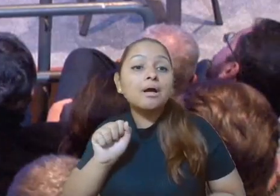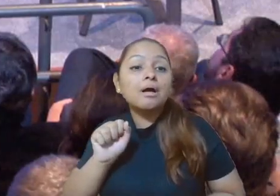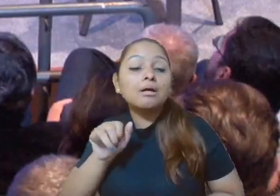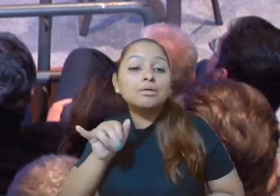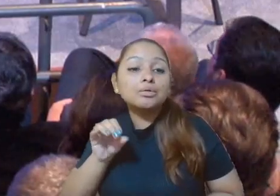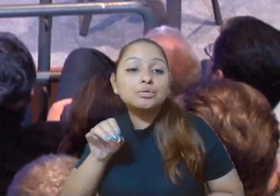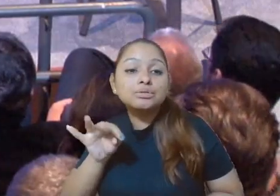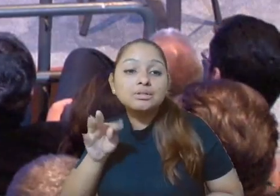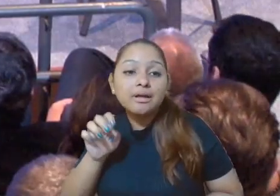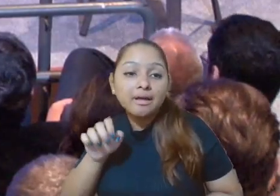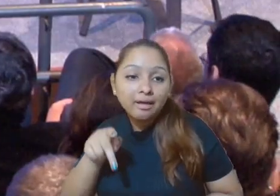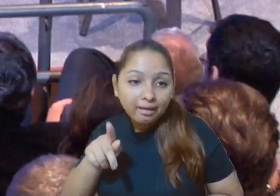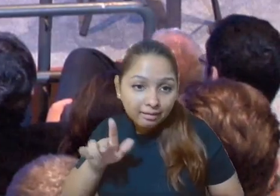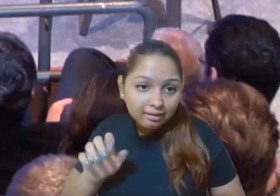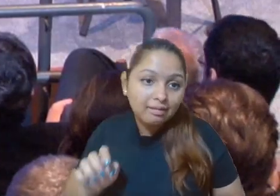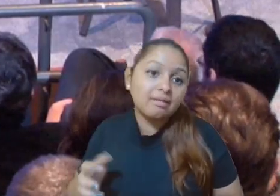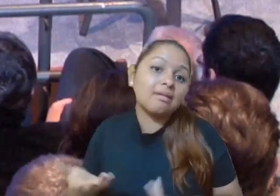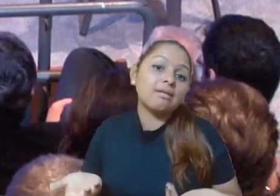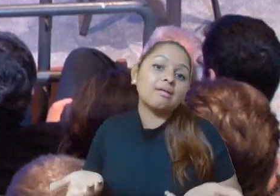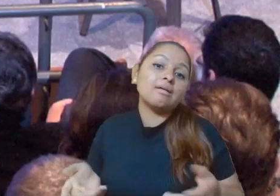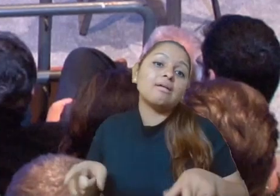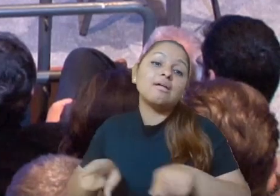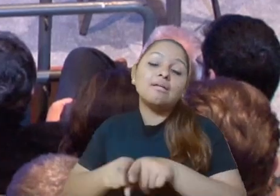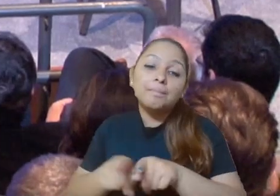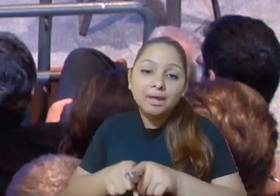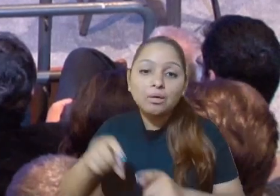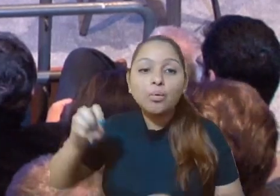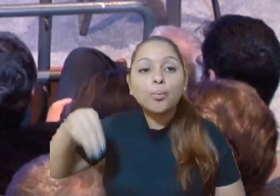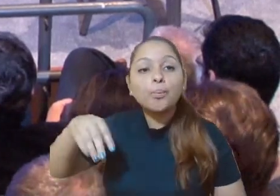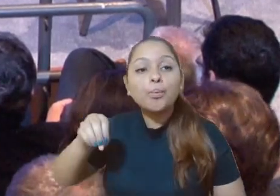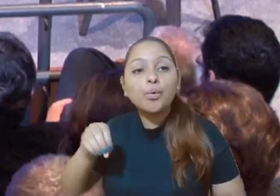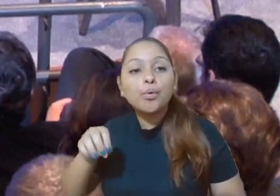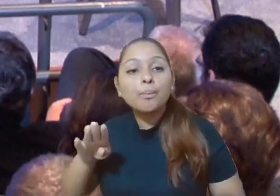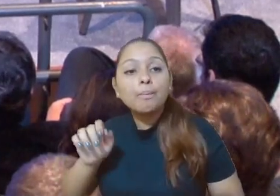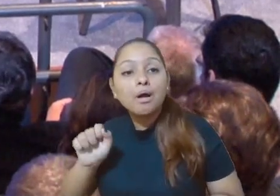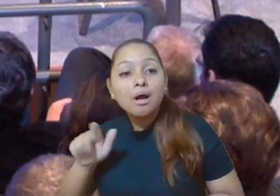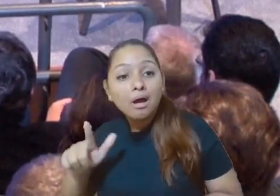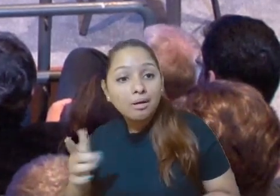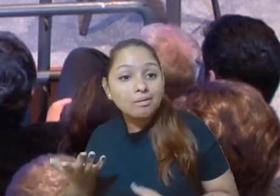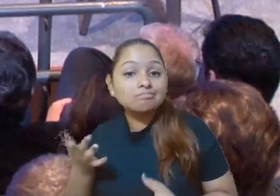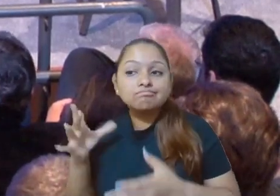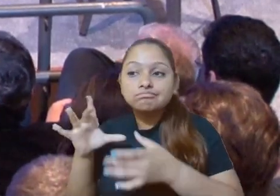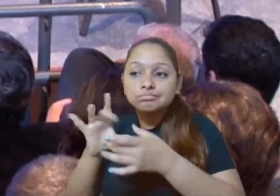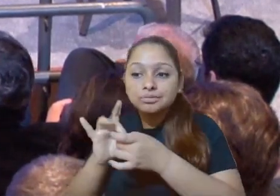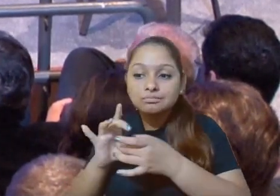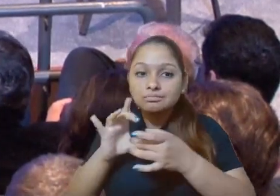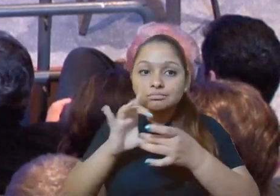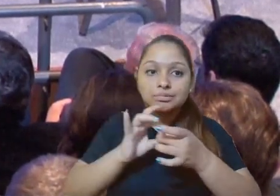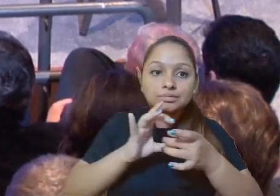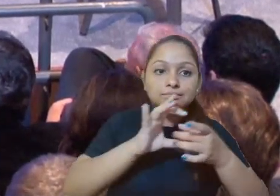the mobile, with apps and so on, one thing connected to the other.